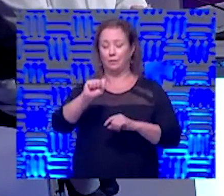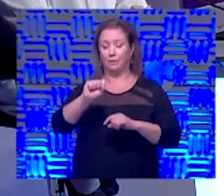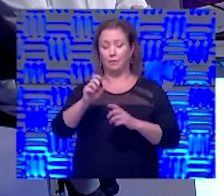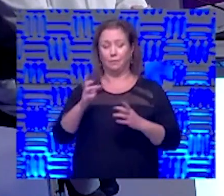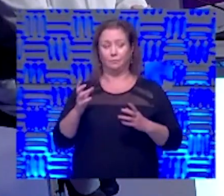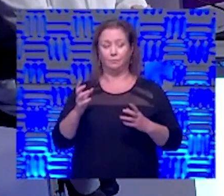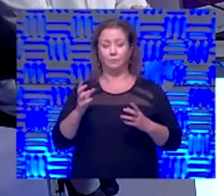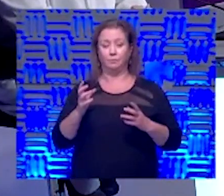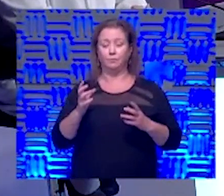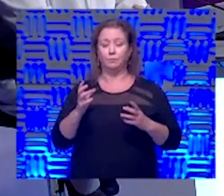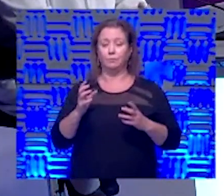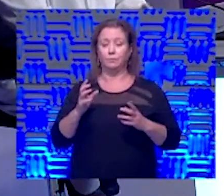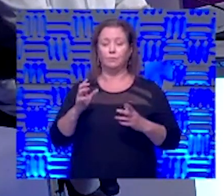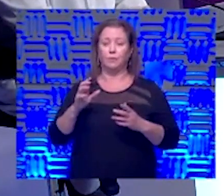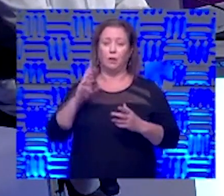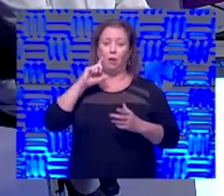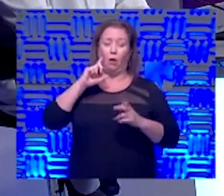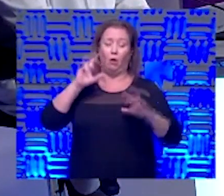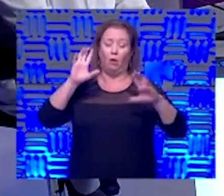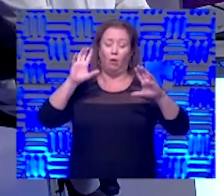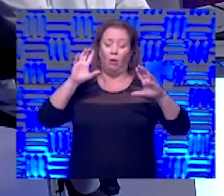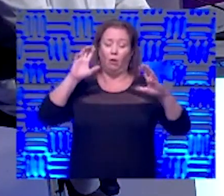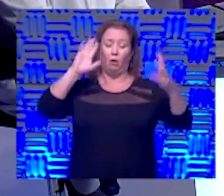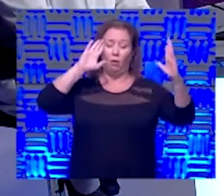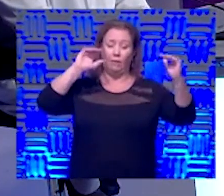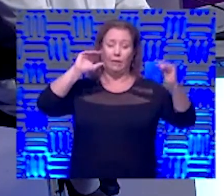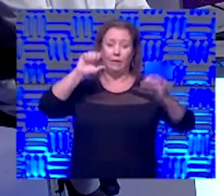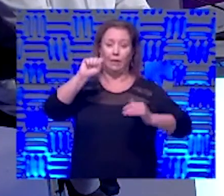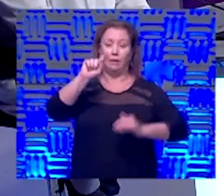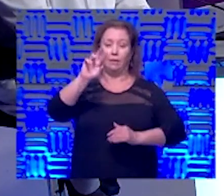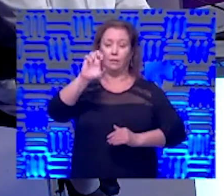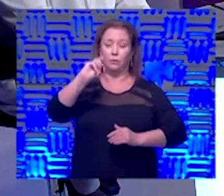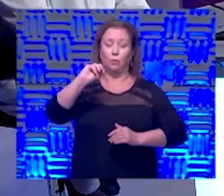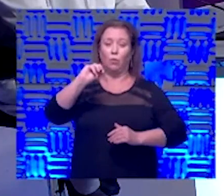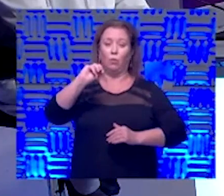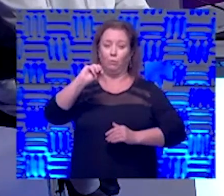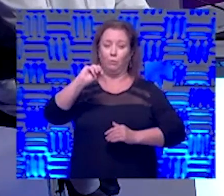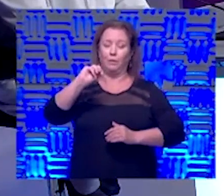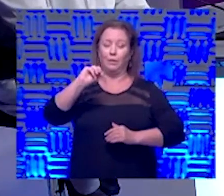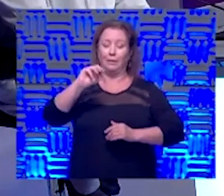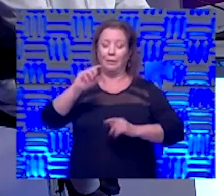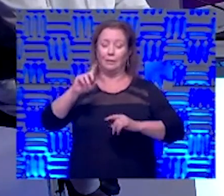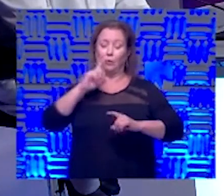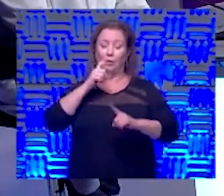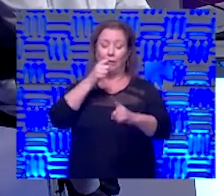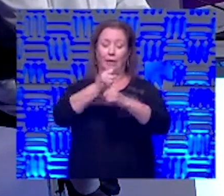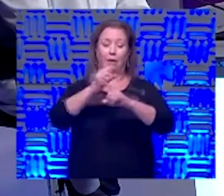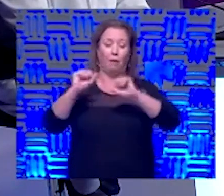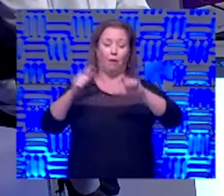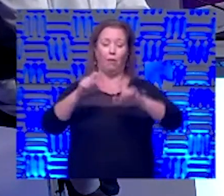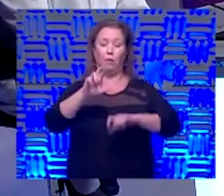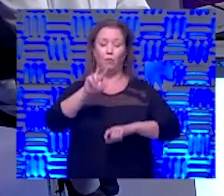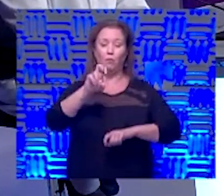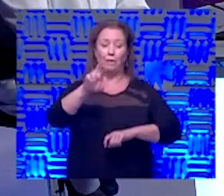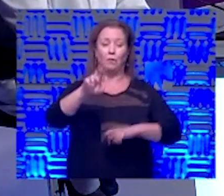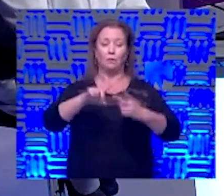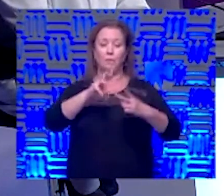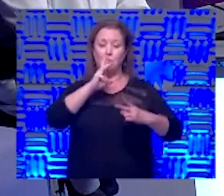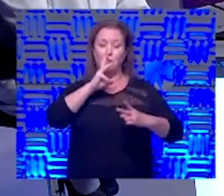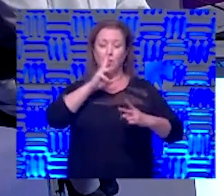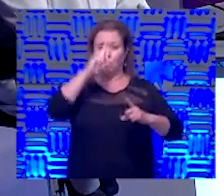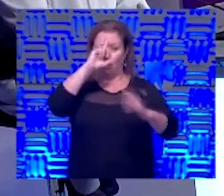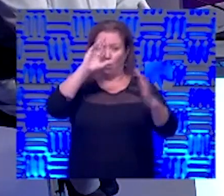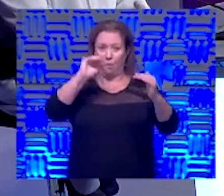provided that that tropical storm Cristobal doesn't wipe out all the rivers in the Ozarks, which is actually distinctly possible right now.